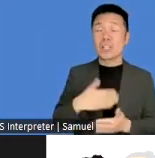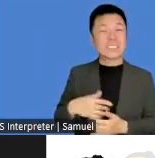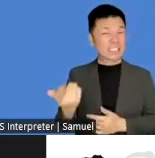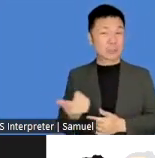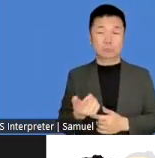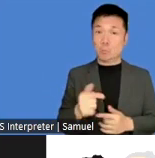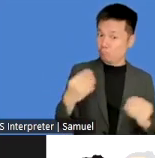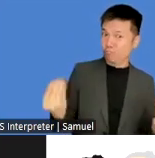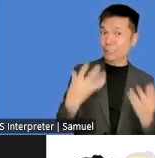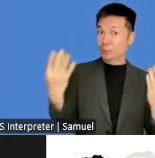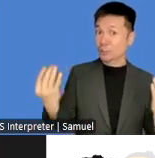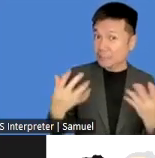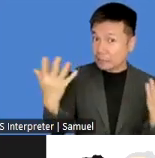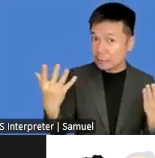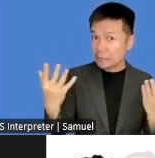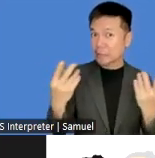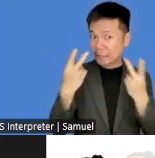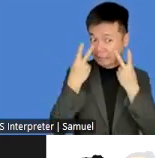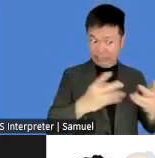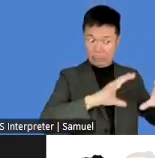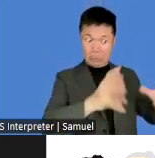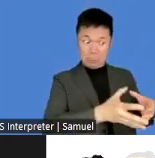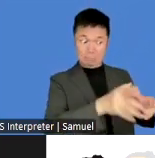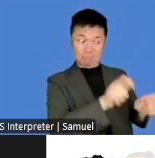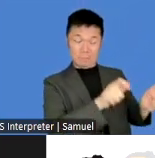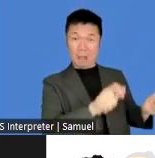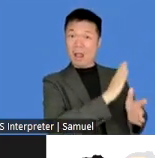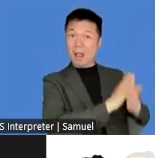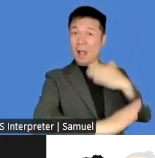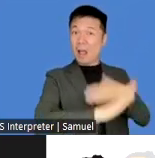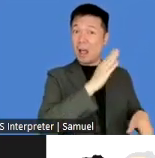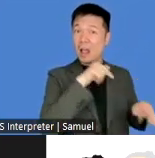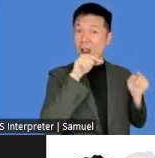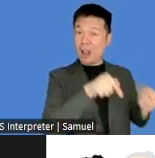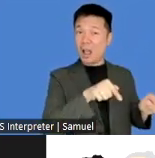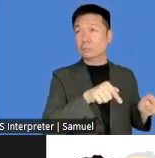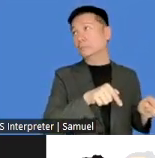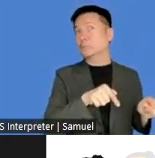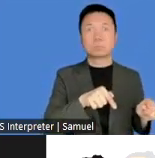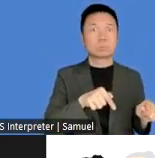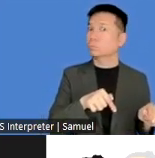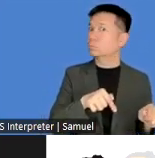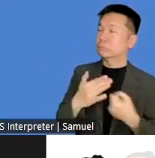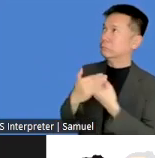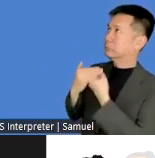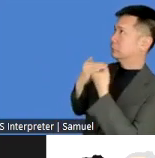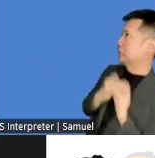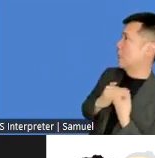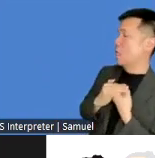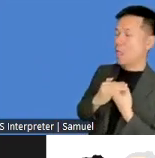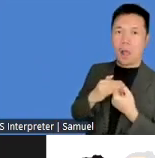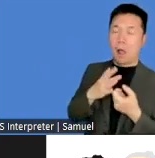emergencies, persons with disabilities are often at an increased risk of human rights abuses